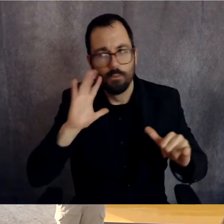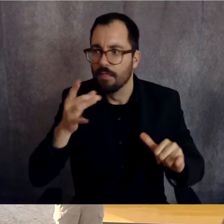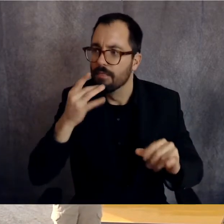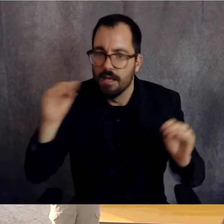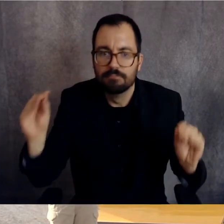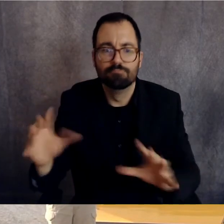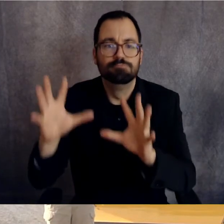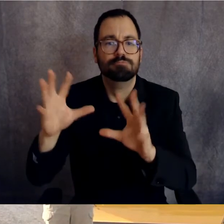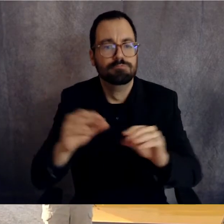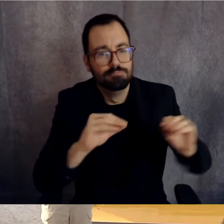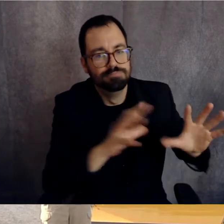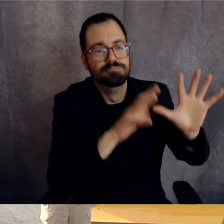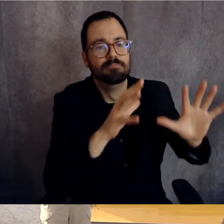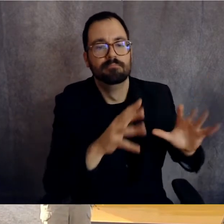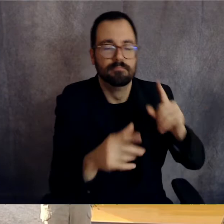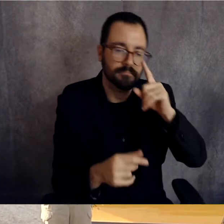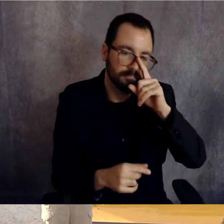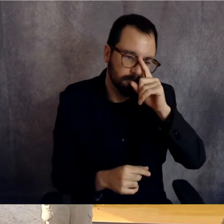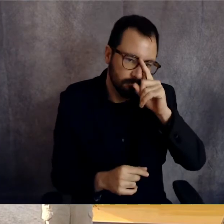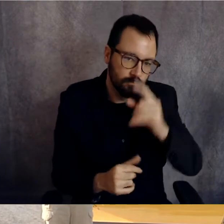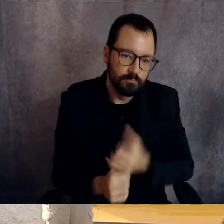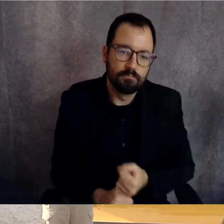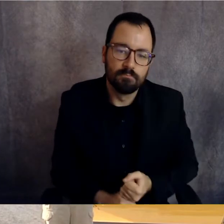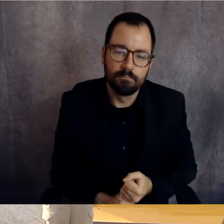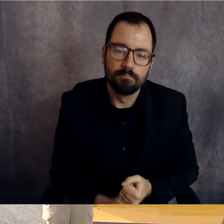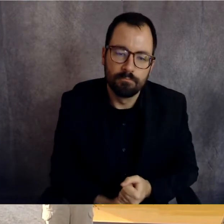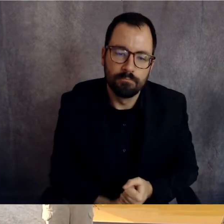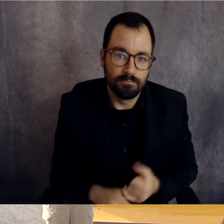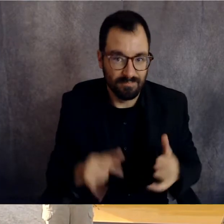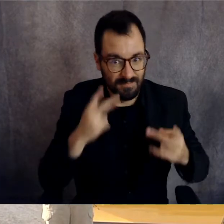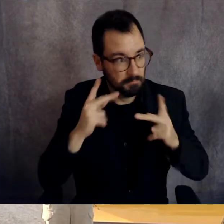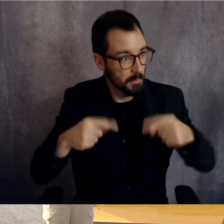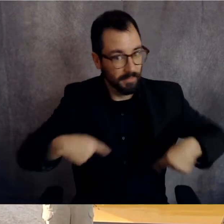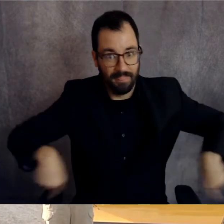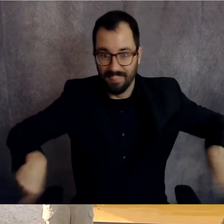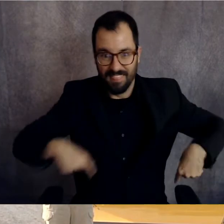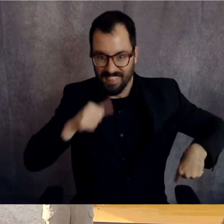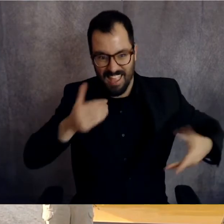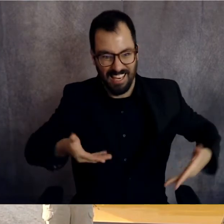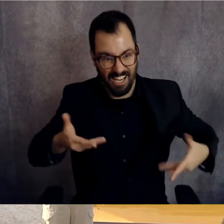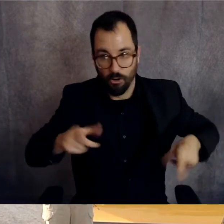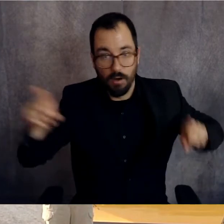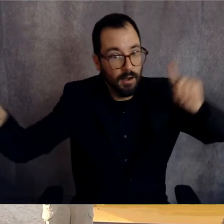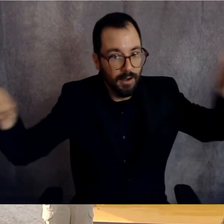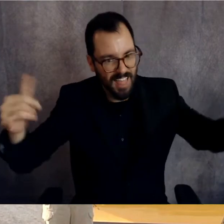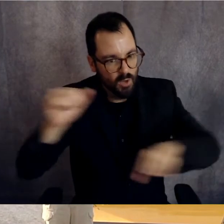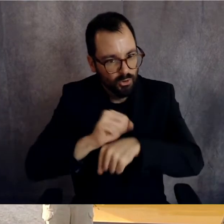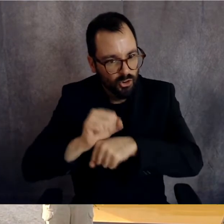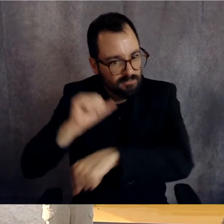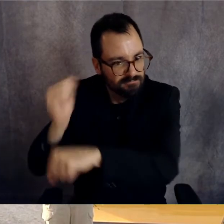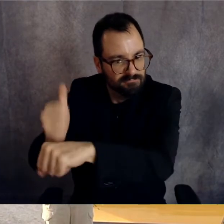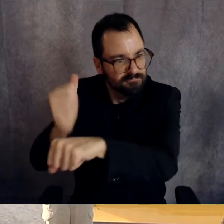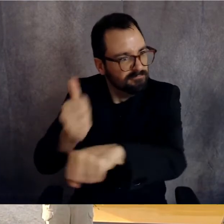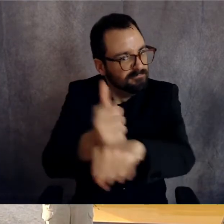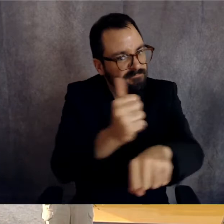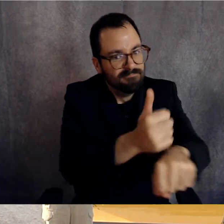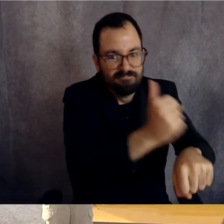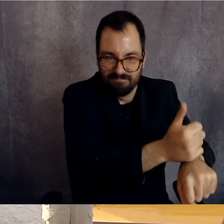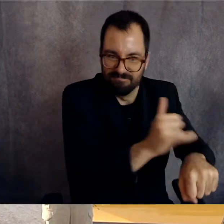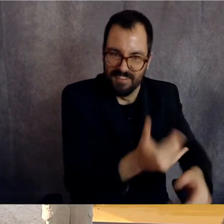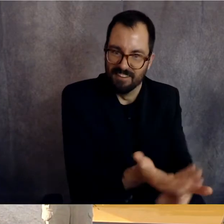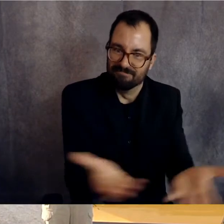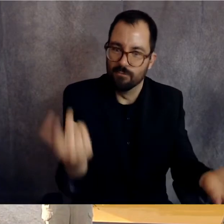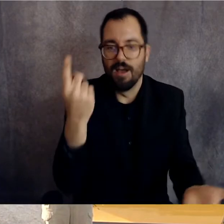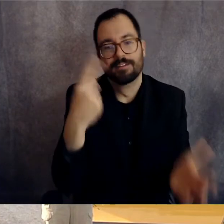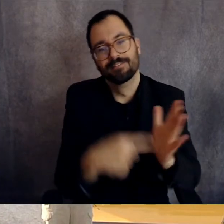folks that are here that you don't see on camera right now are putting those trees up, and I want to thank you for the work that you do every day. Before I turn over to